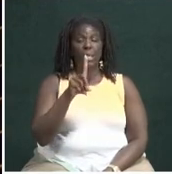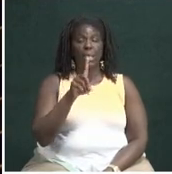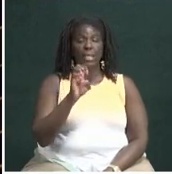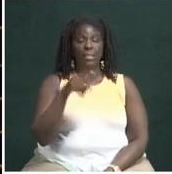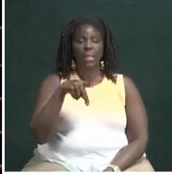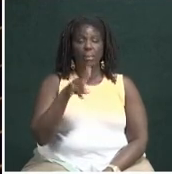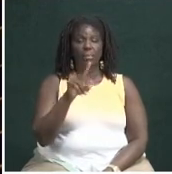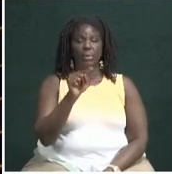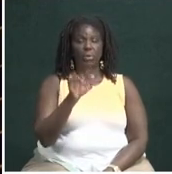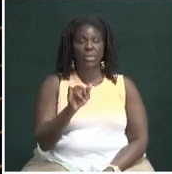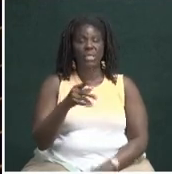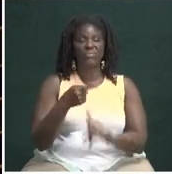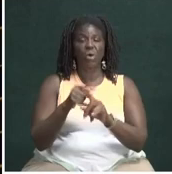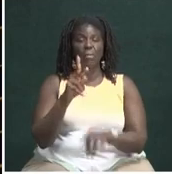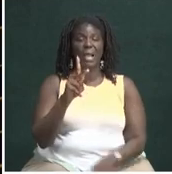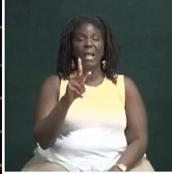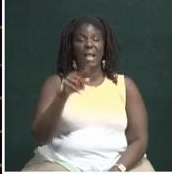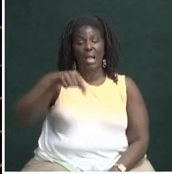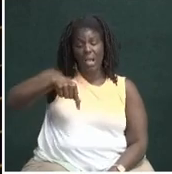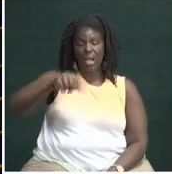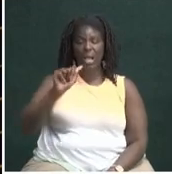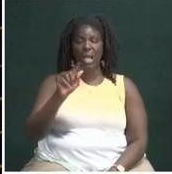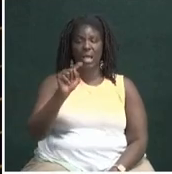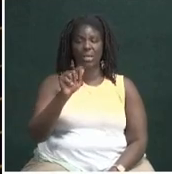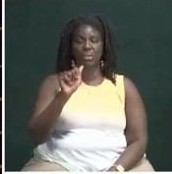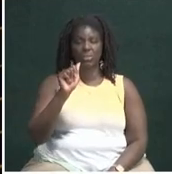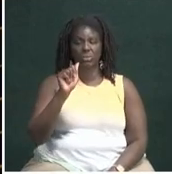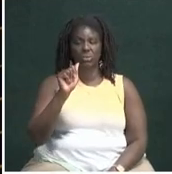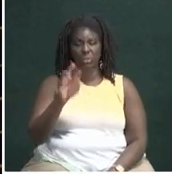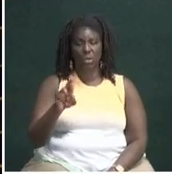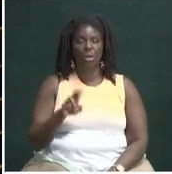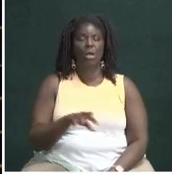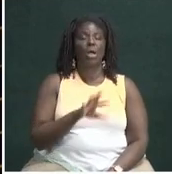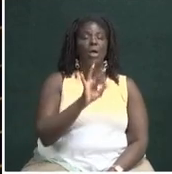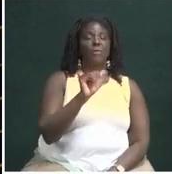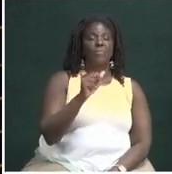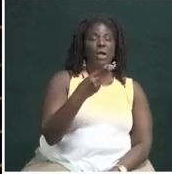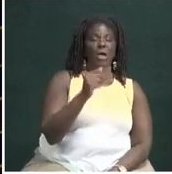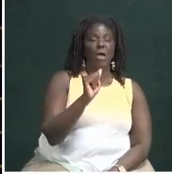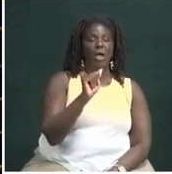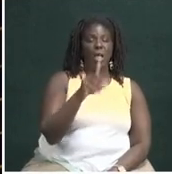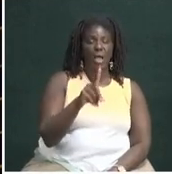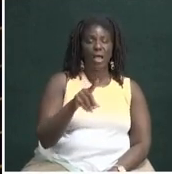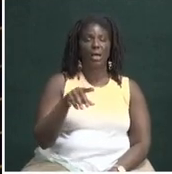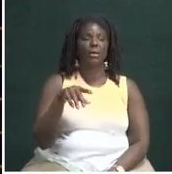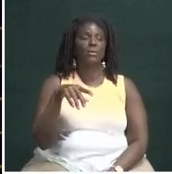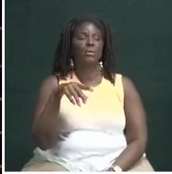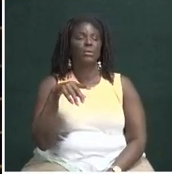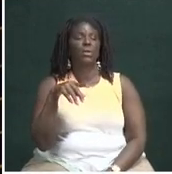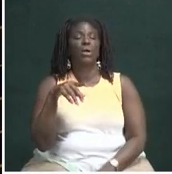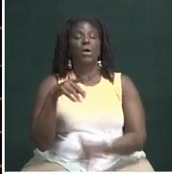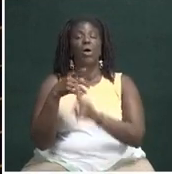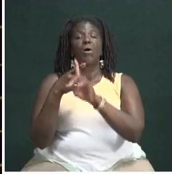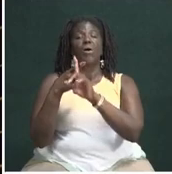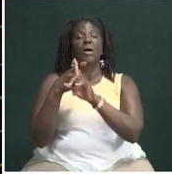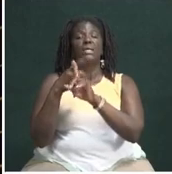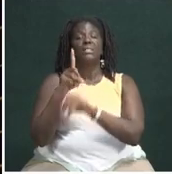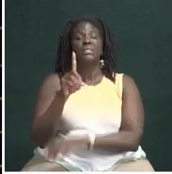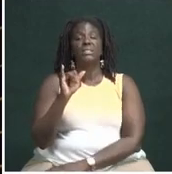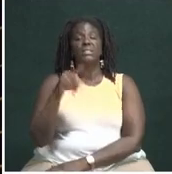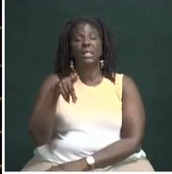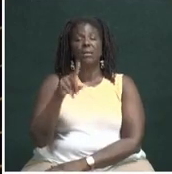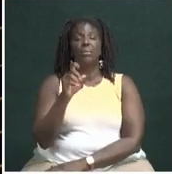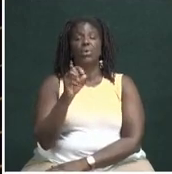Consul General from Qatar, and Fahad Al-Salati, who's the diplomat from Qatar, who are here tonight